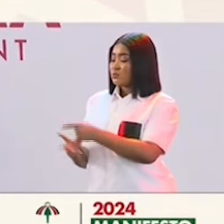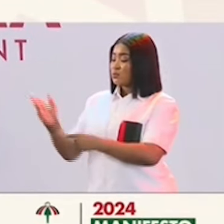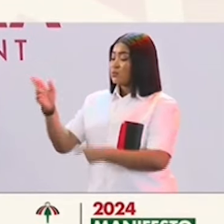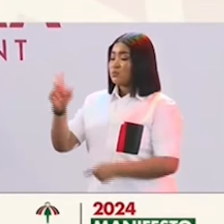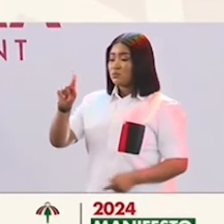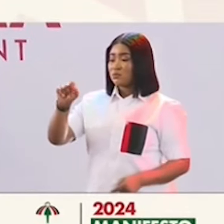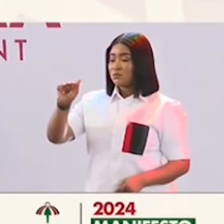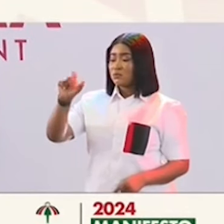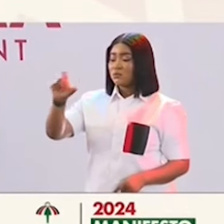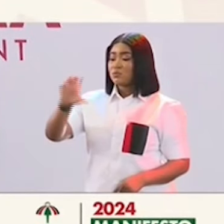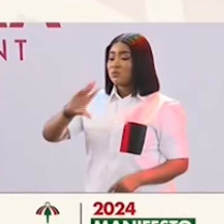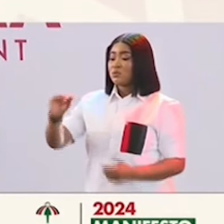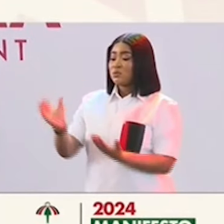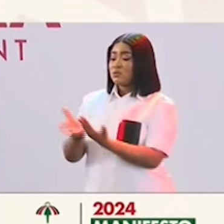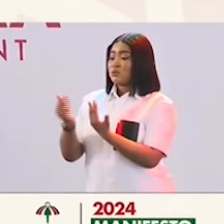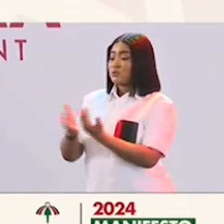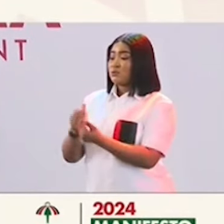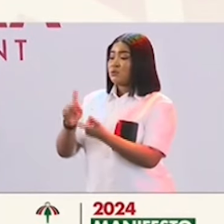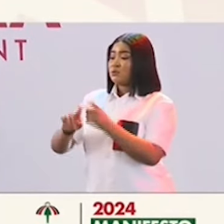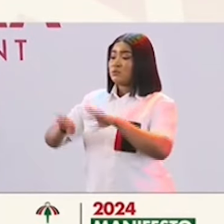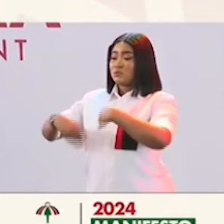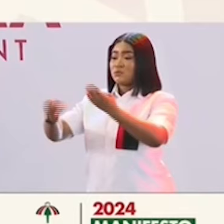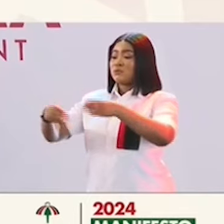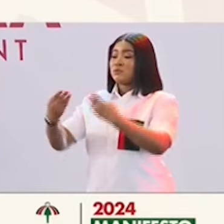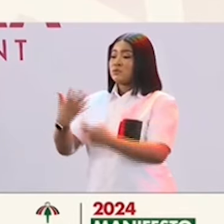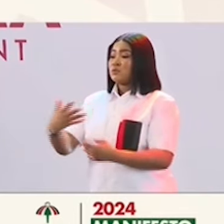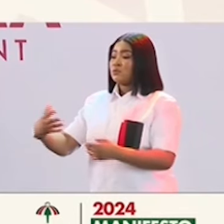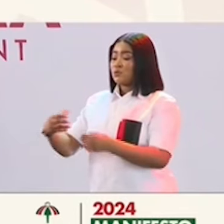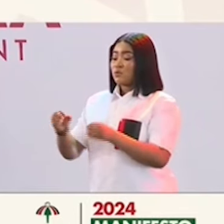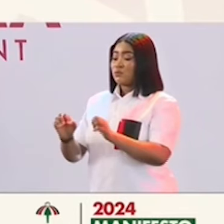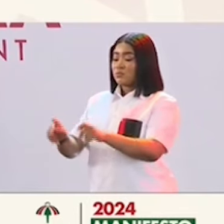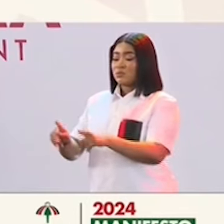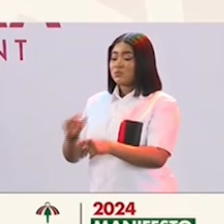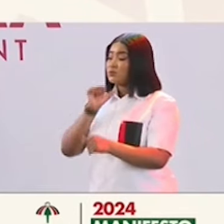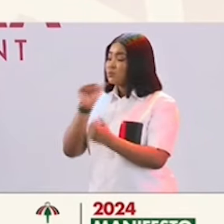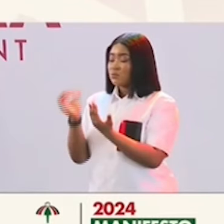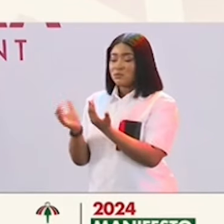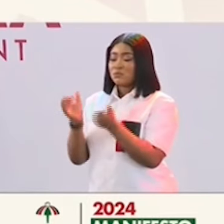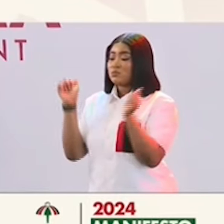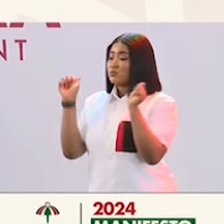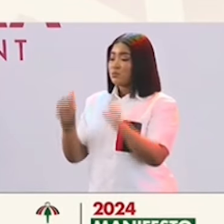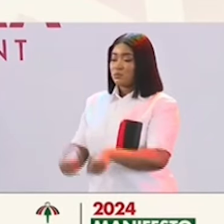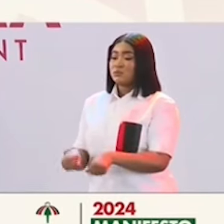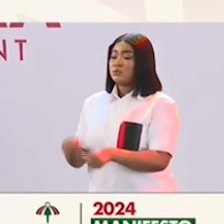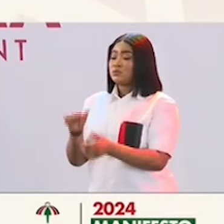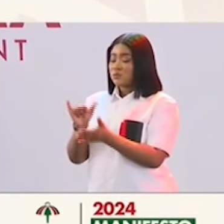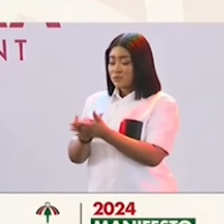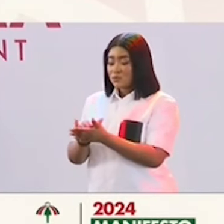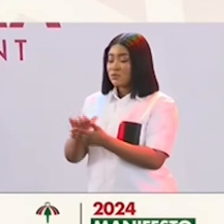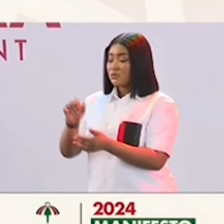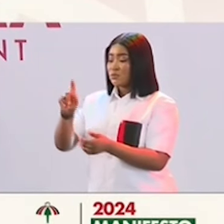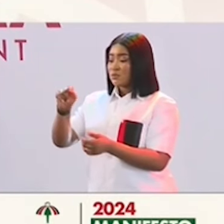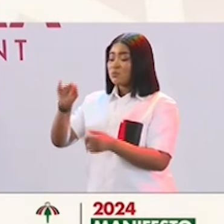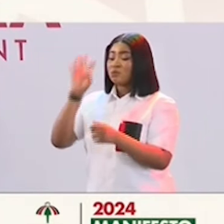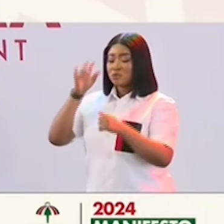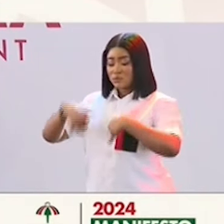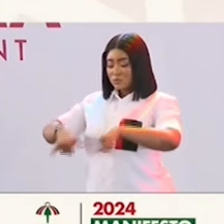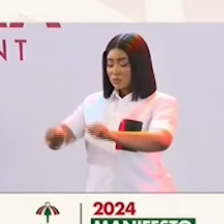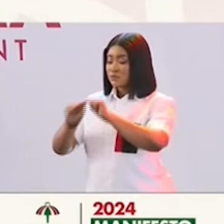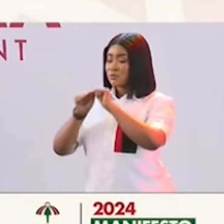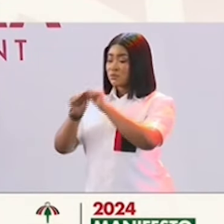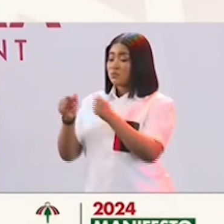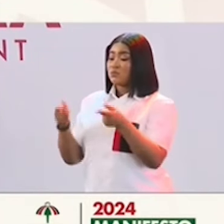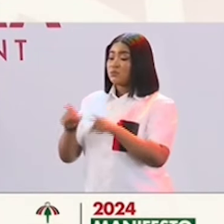and simply have a country that is only for production. It's not possible. Some amount of taxation will definitely continue. When you say